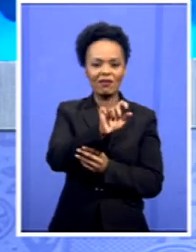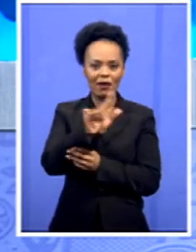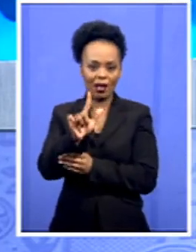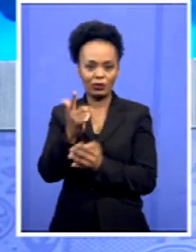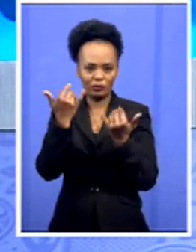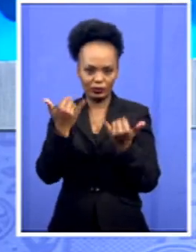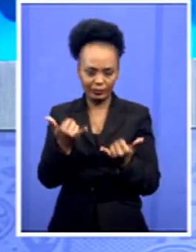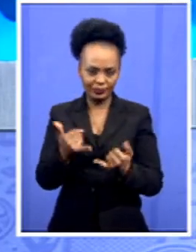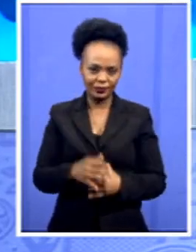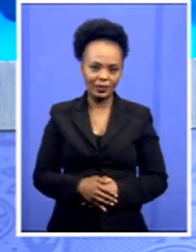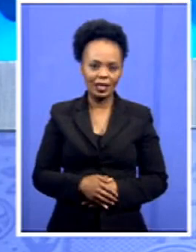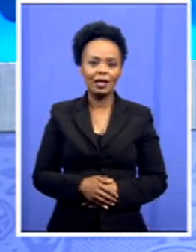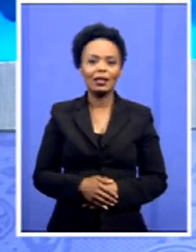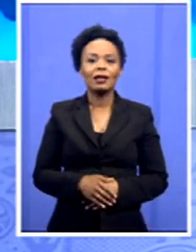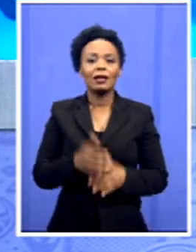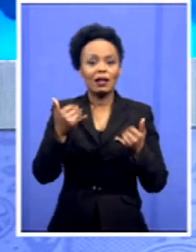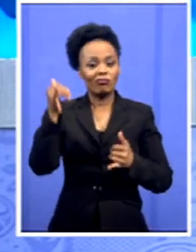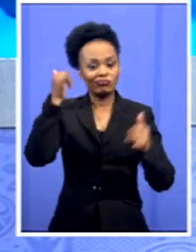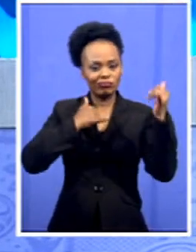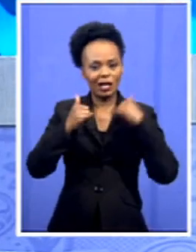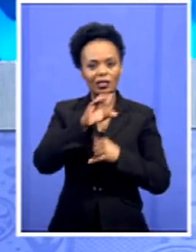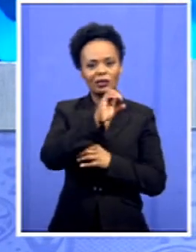focus. And we're also taking your calls on